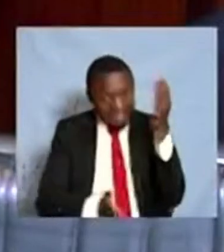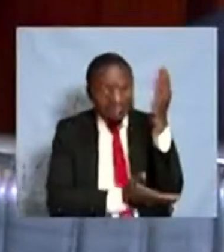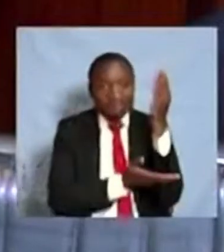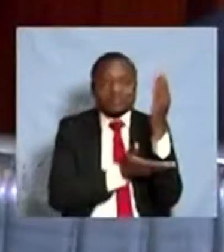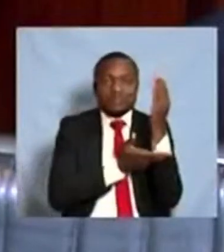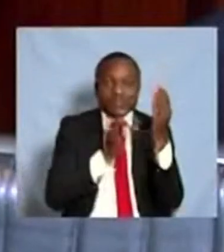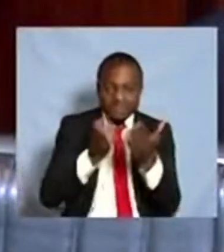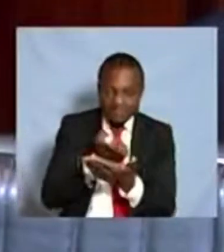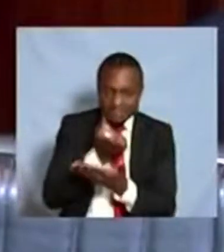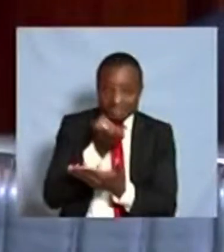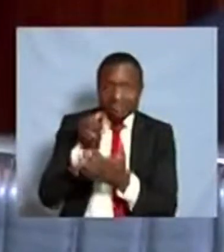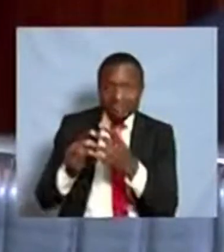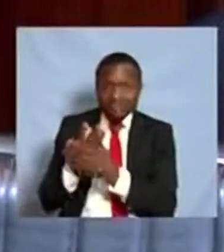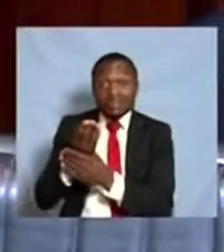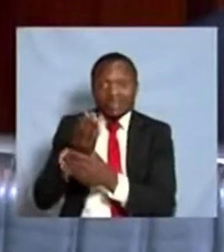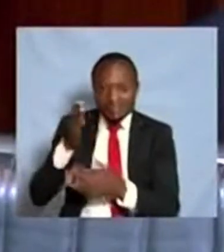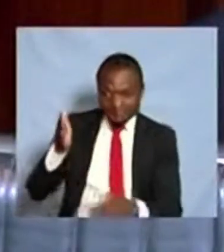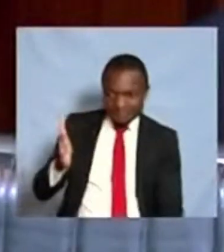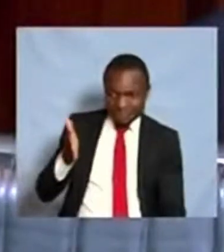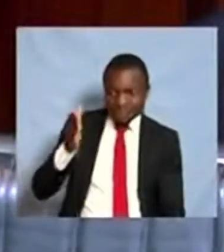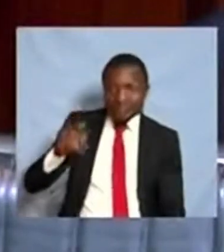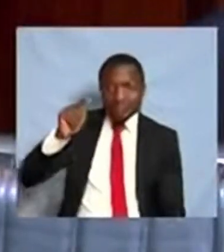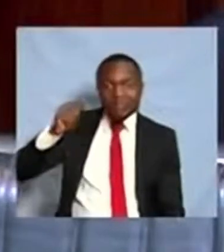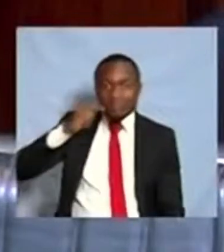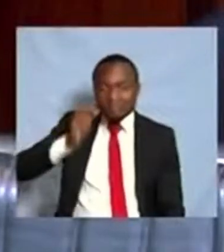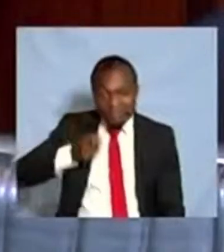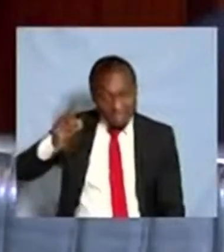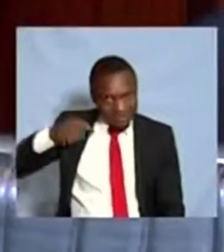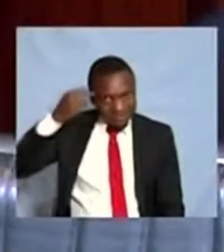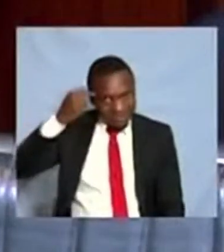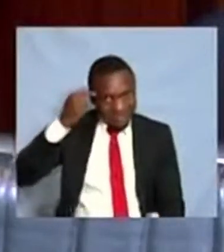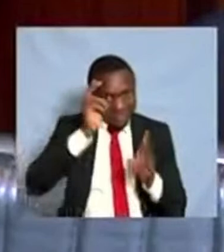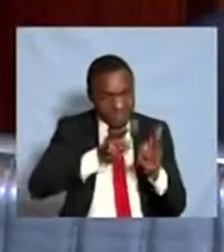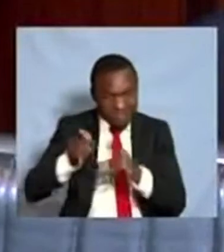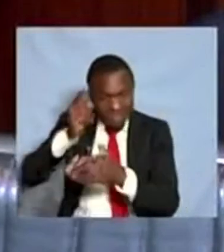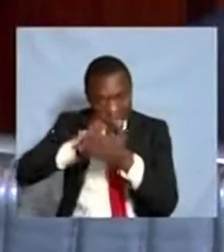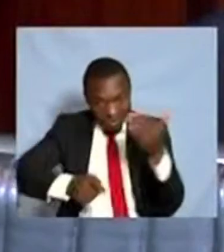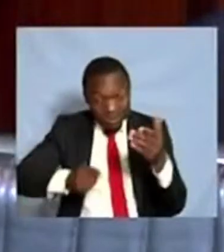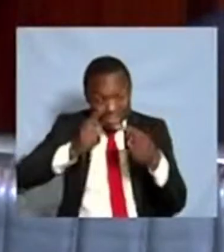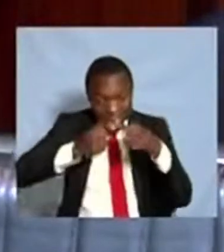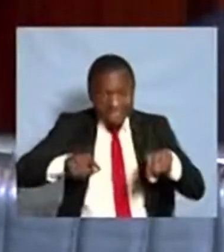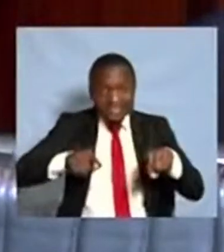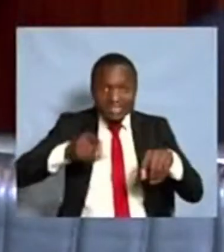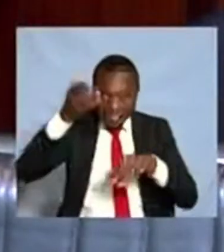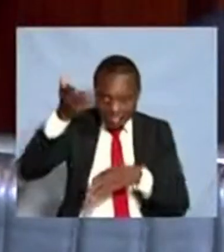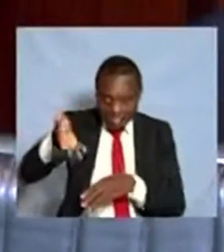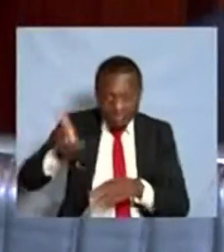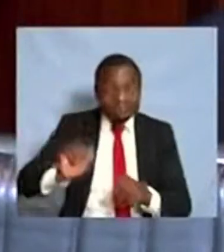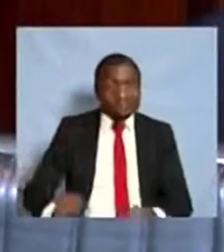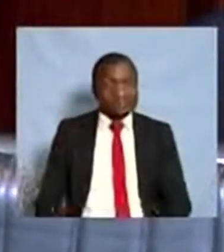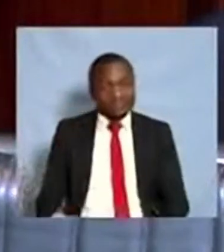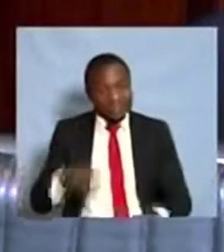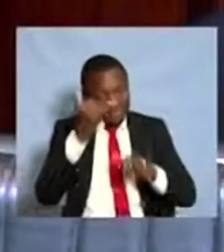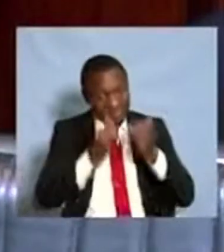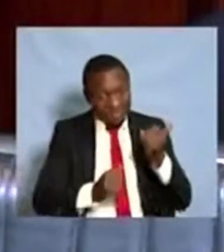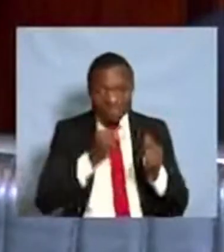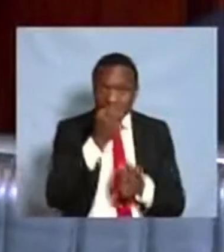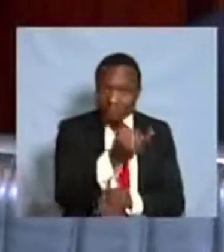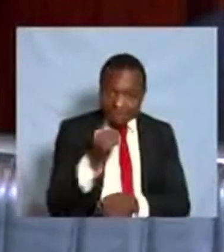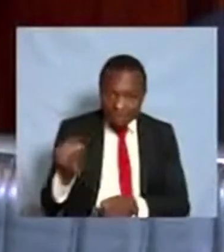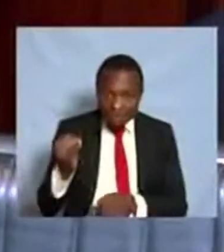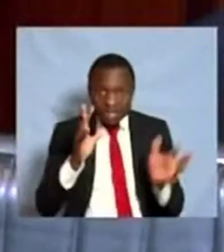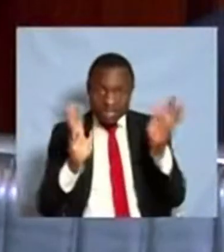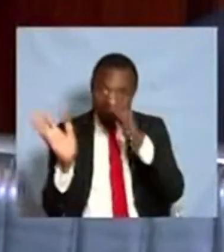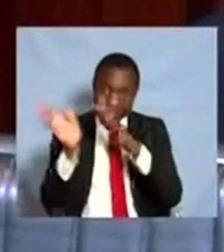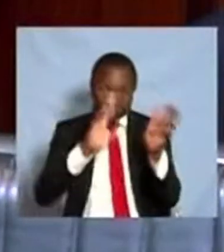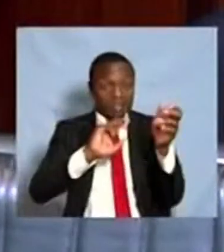So UPND has to change and it has to respond to what is currently happening on the ground. I'll end with the issue of climate